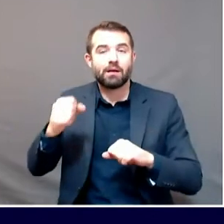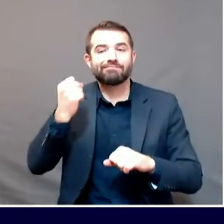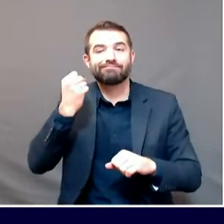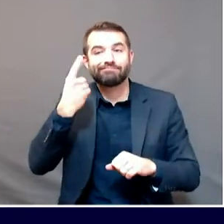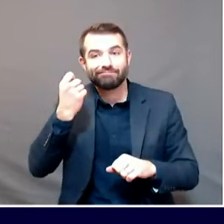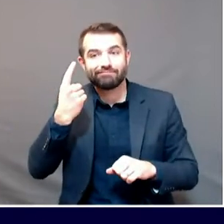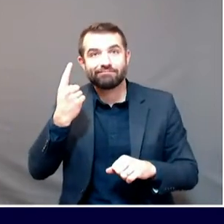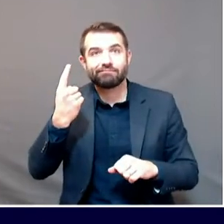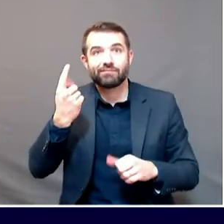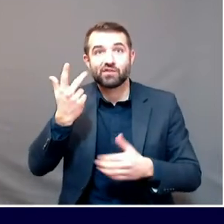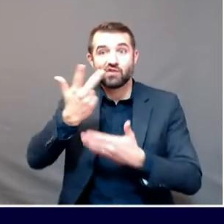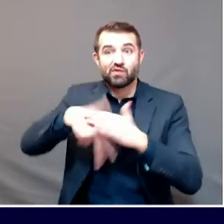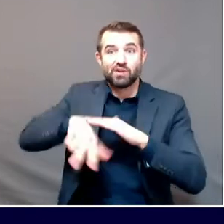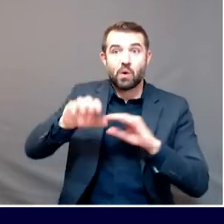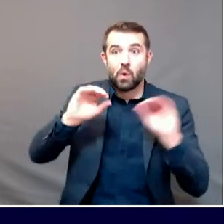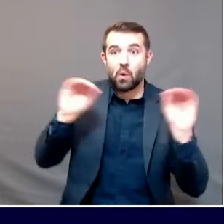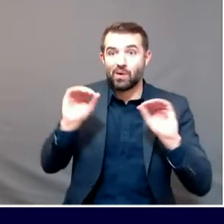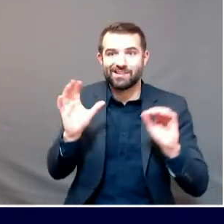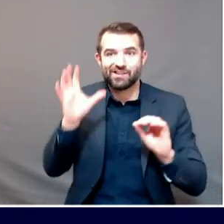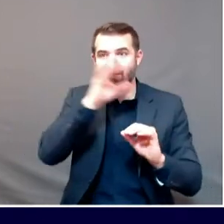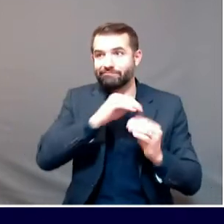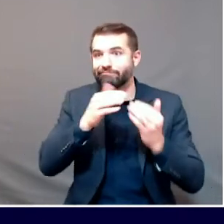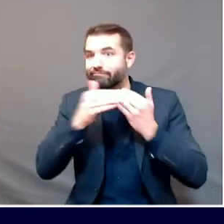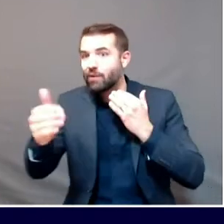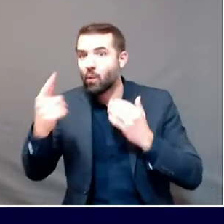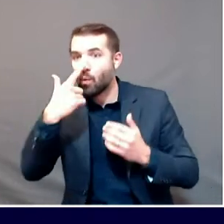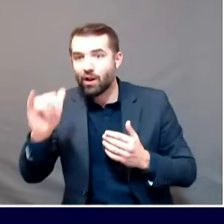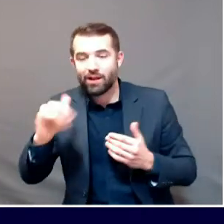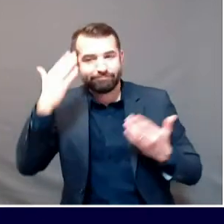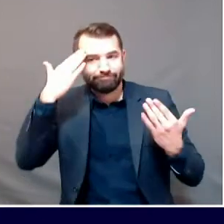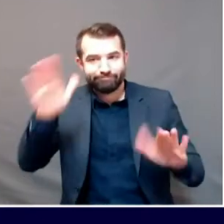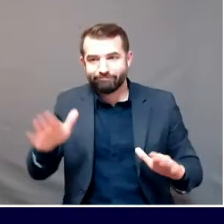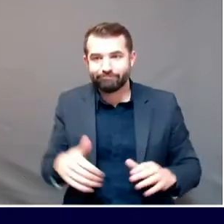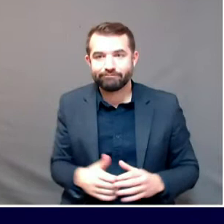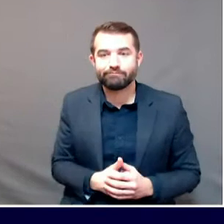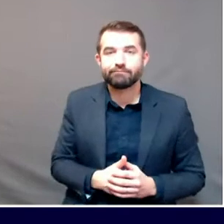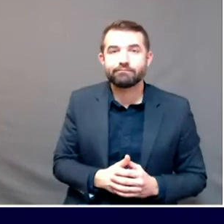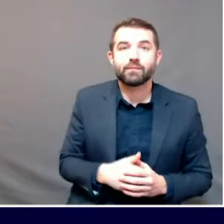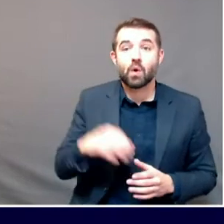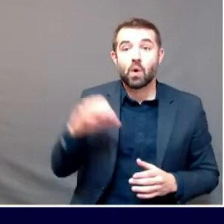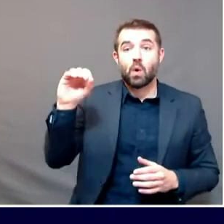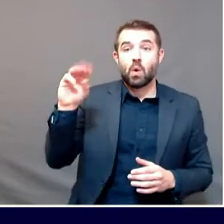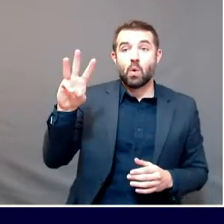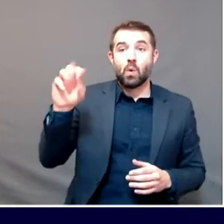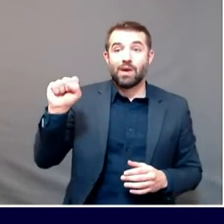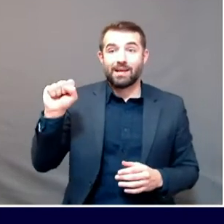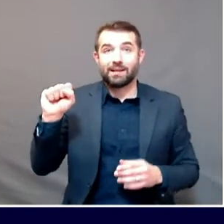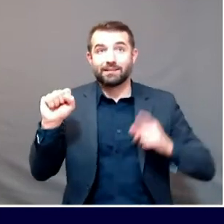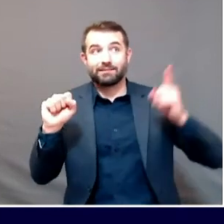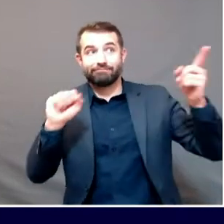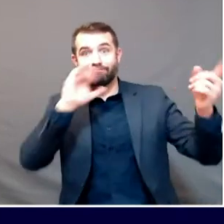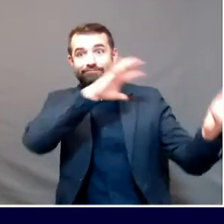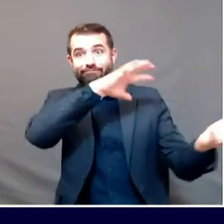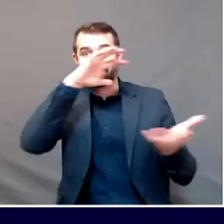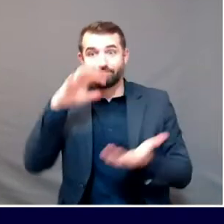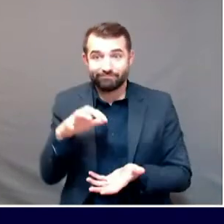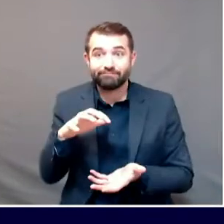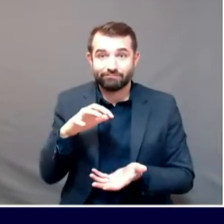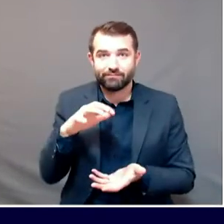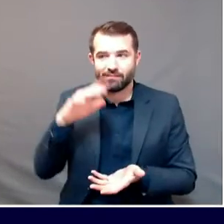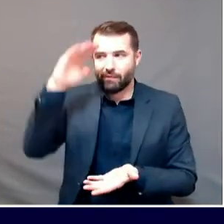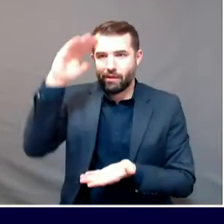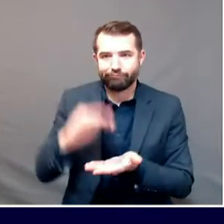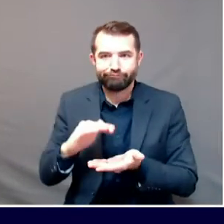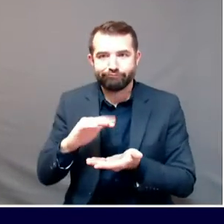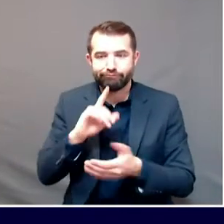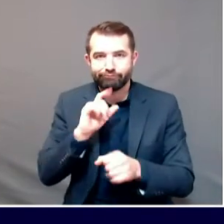As a result of the reduction by Operation Warp Speed, we are delaying that start, which means that, for example, some